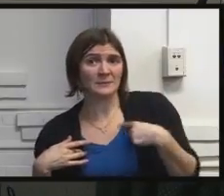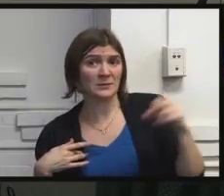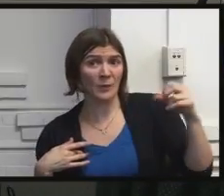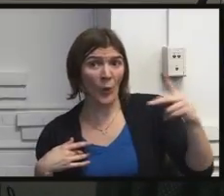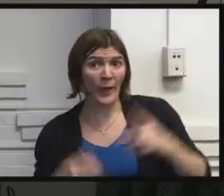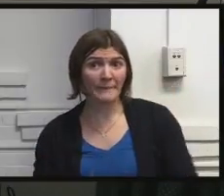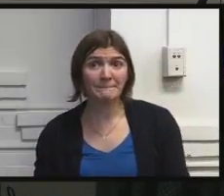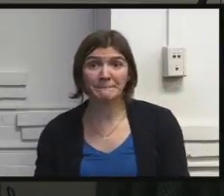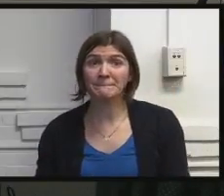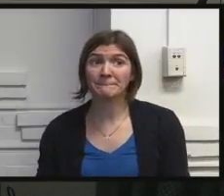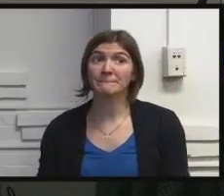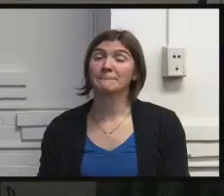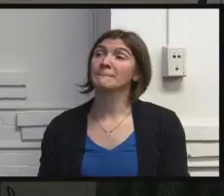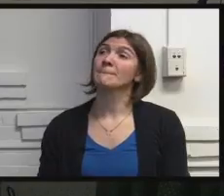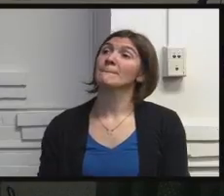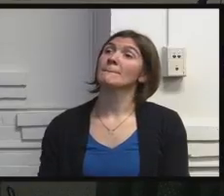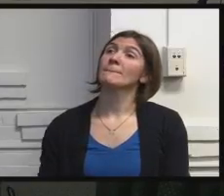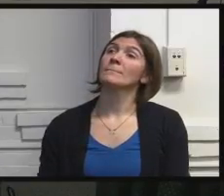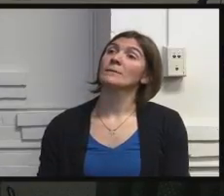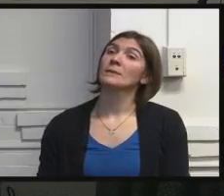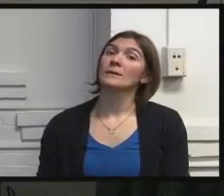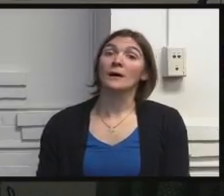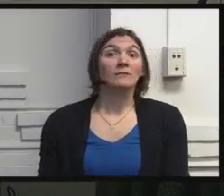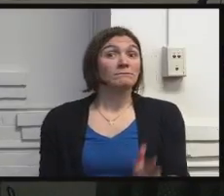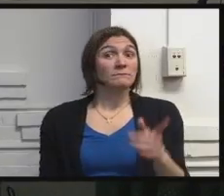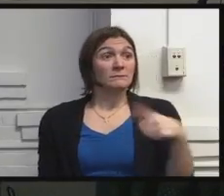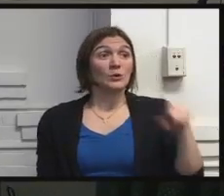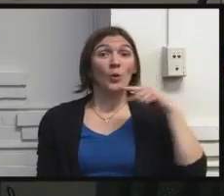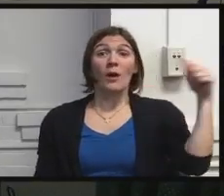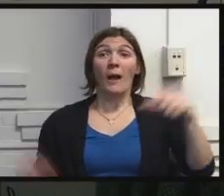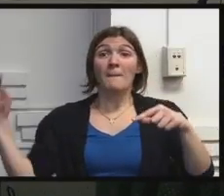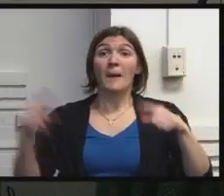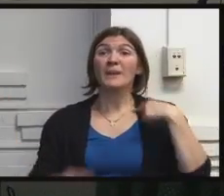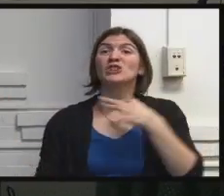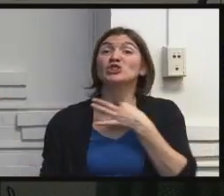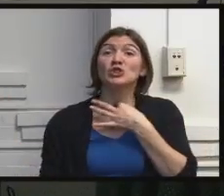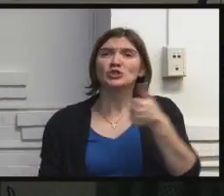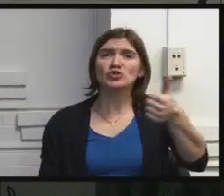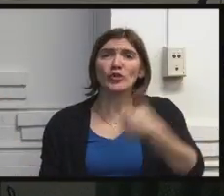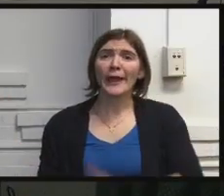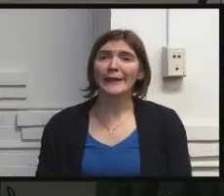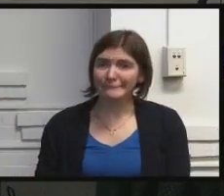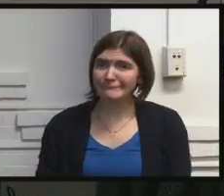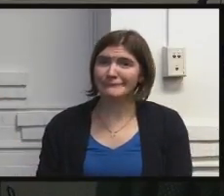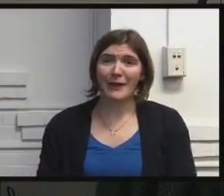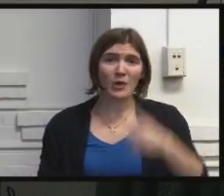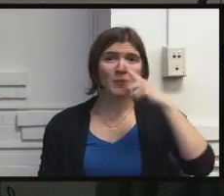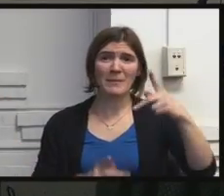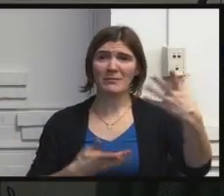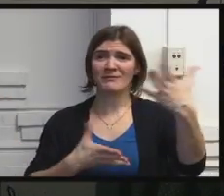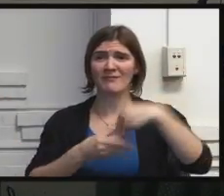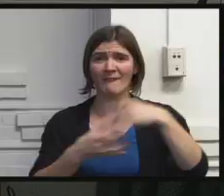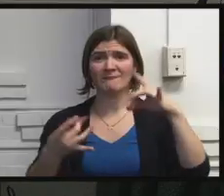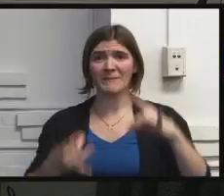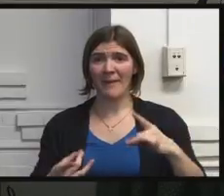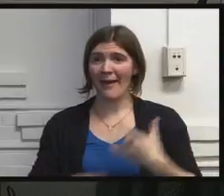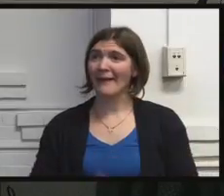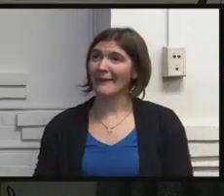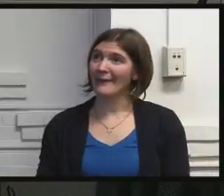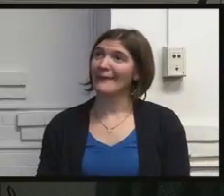addressed your concern throughout the presentation. And I appreciate the folks that come up because they're interested. That's great. We love public involvement in our